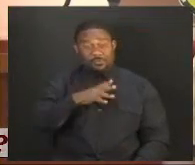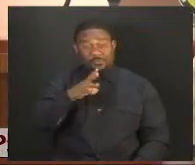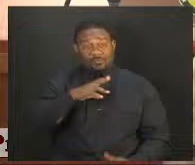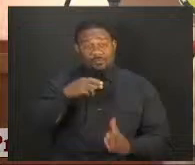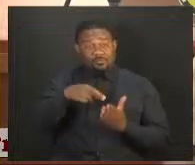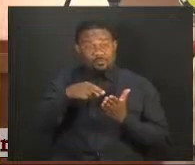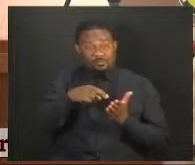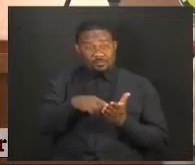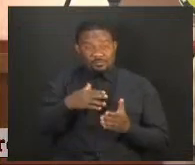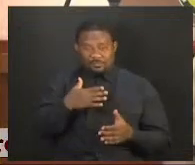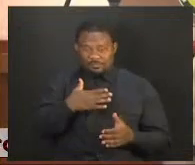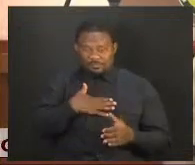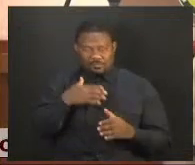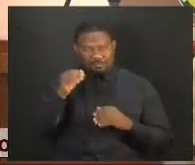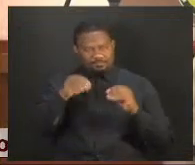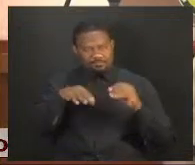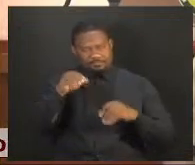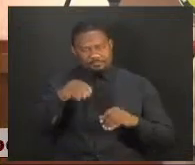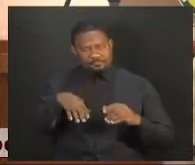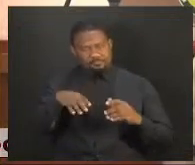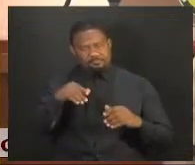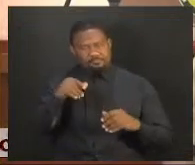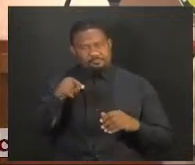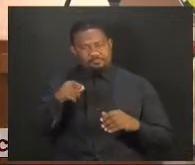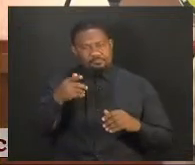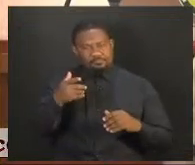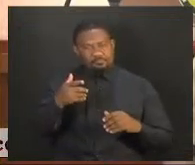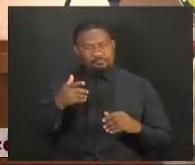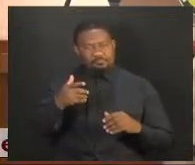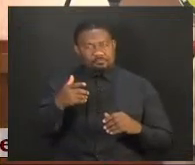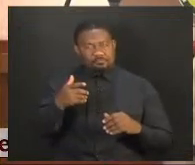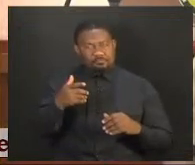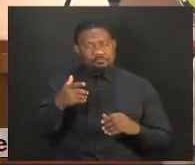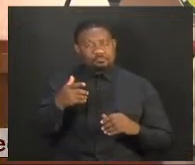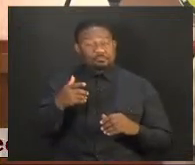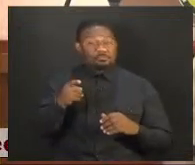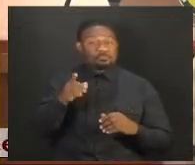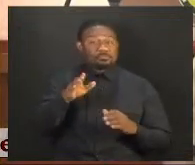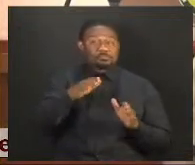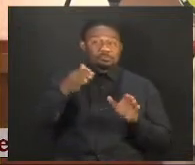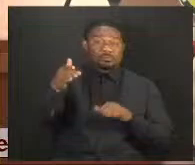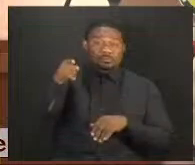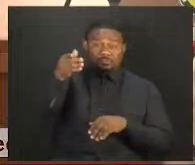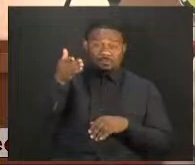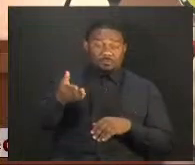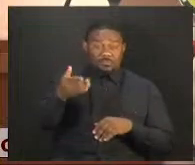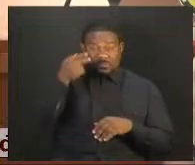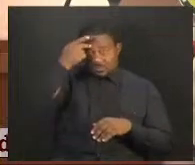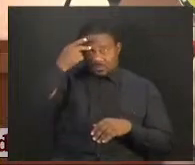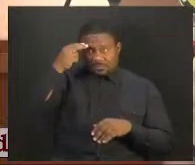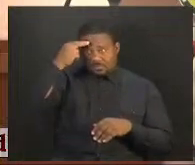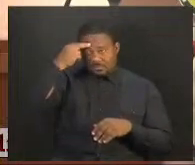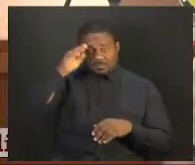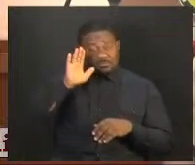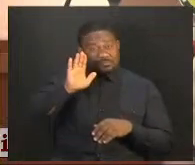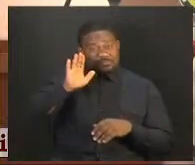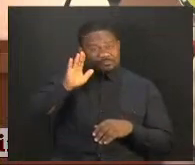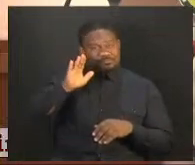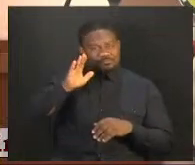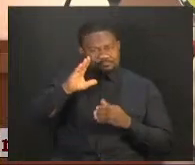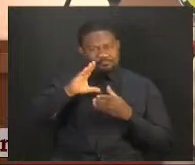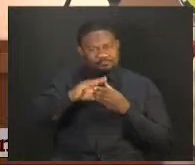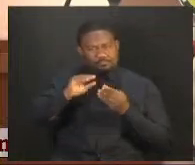my contribution to the tribute to the Osajefo, Dr. Kwame Nkrumah, the